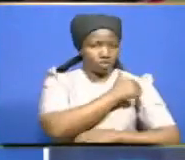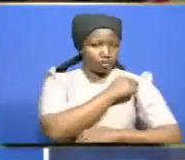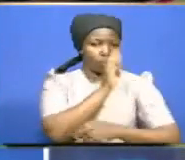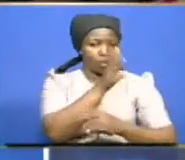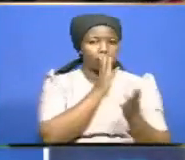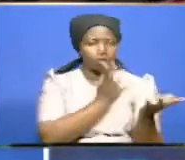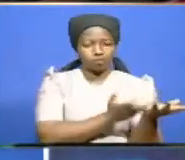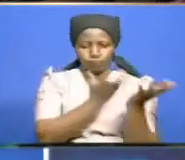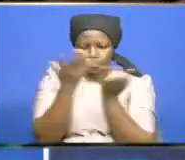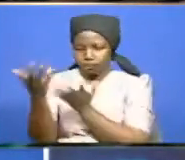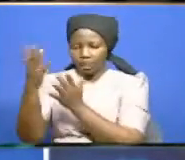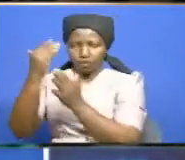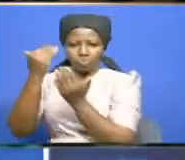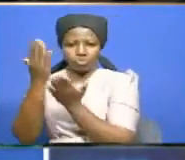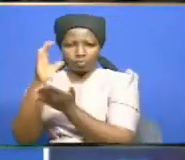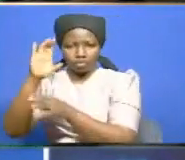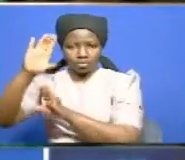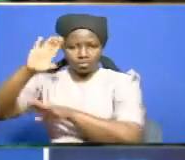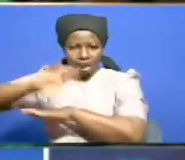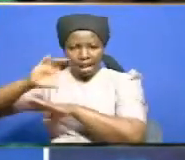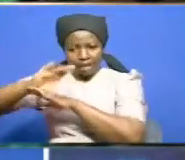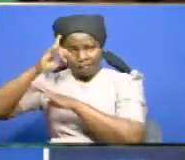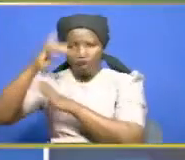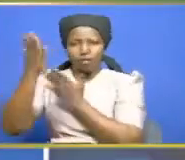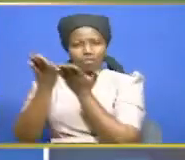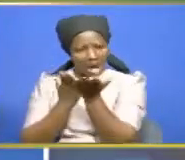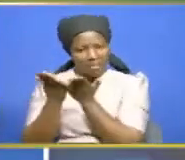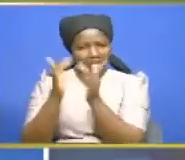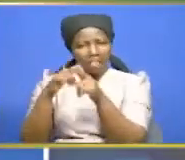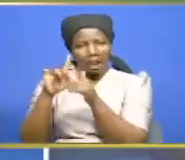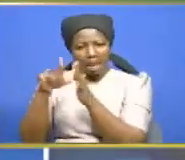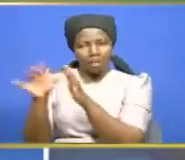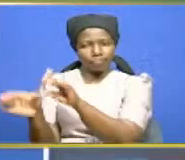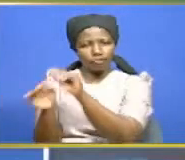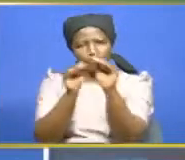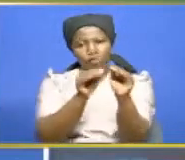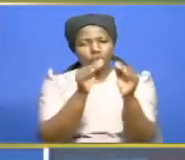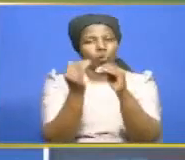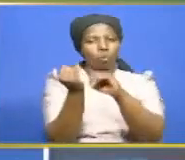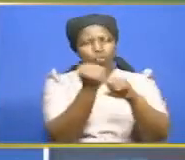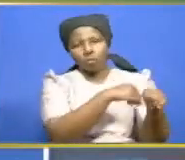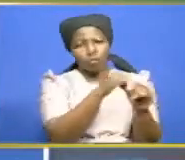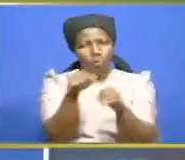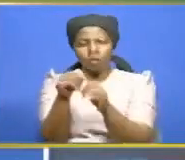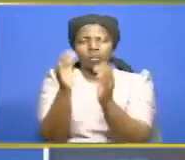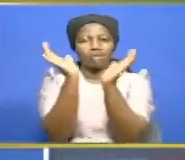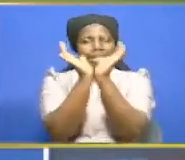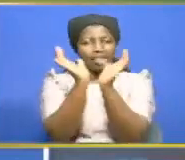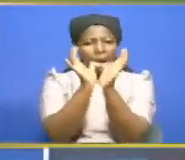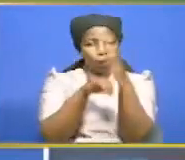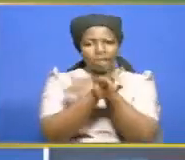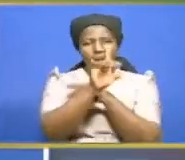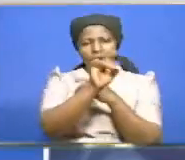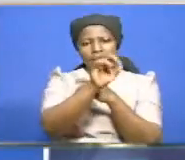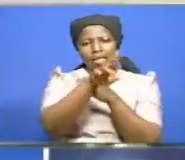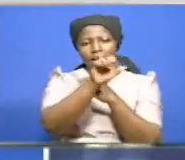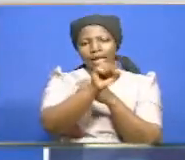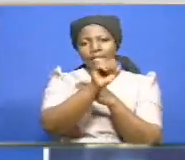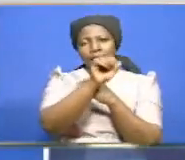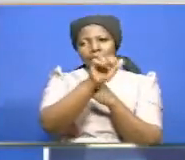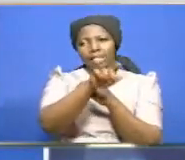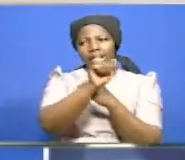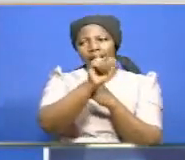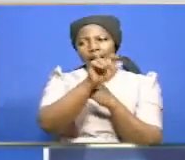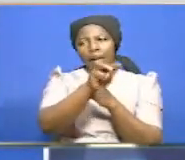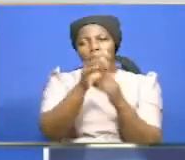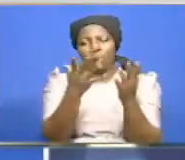church for a requiem mass before being moved to Uhuru Stadium in Dar es Salaam, where leaders and residents of the area will pay tribute. And siku